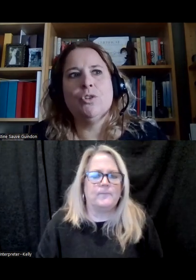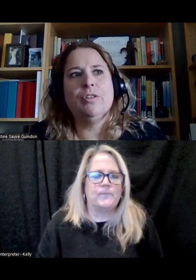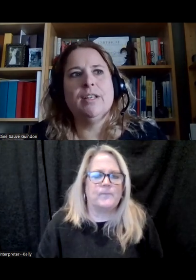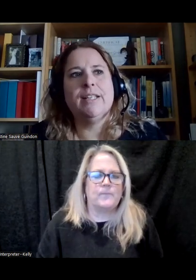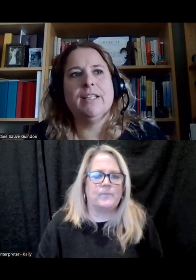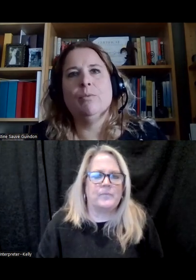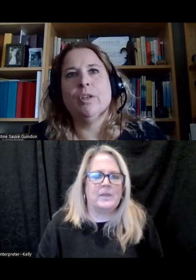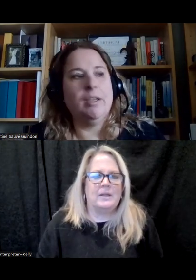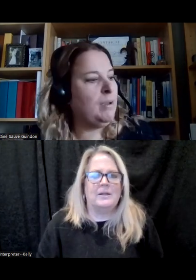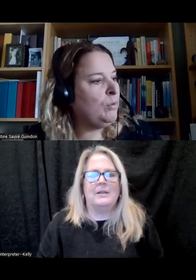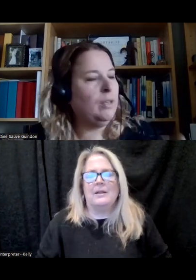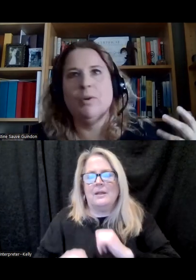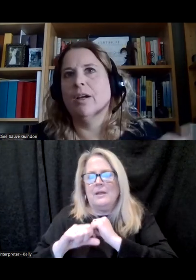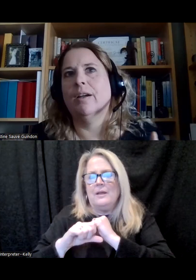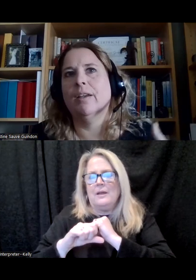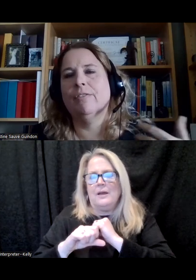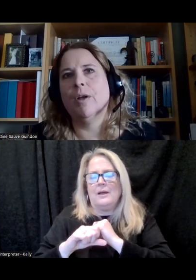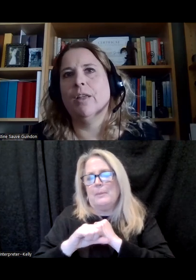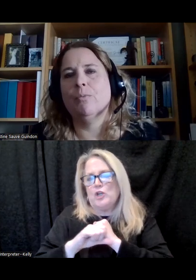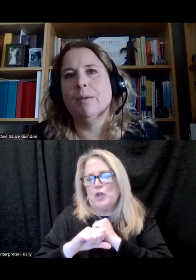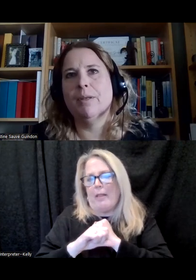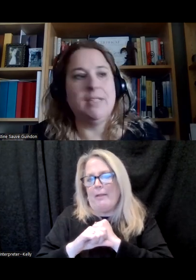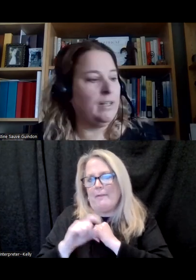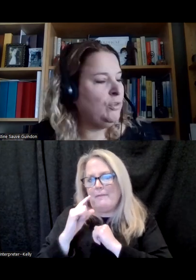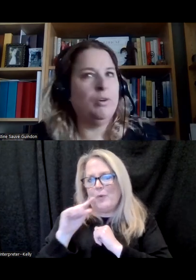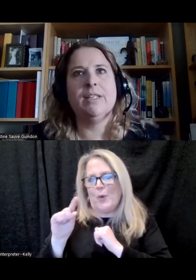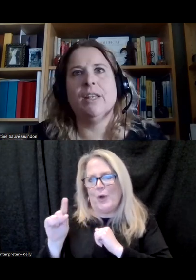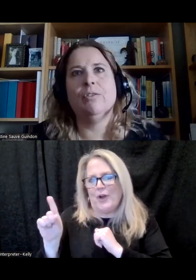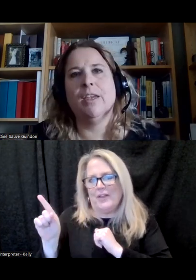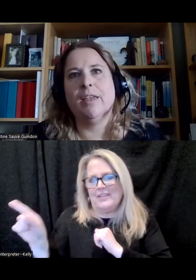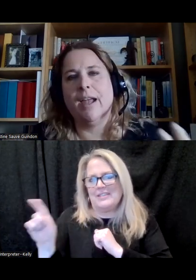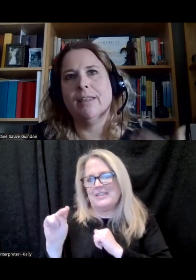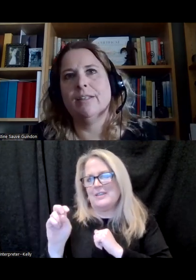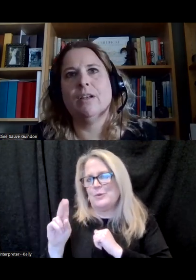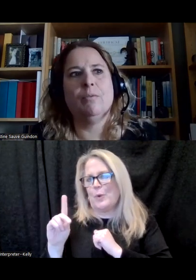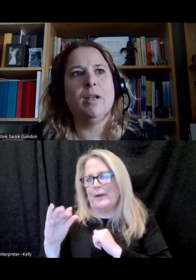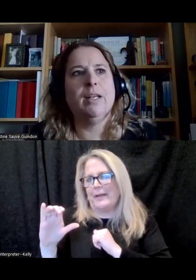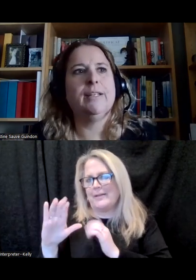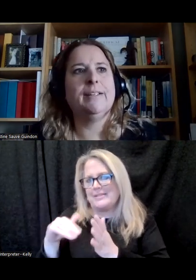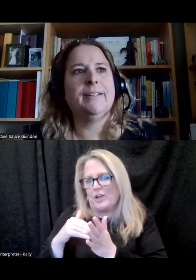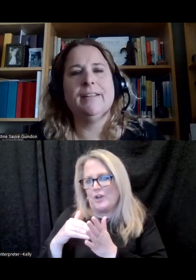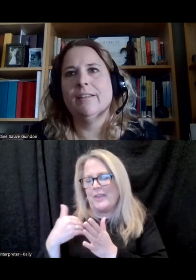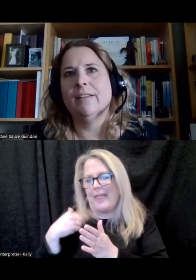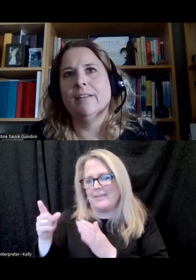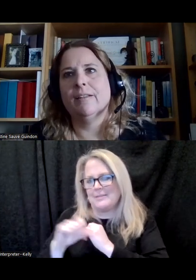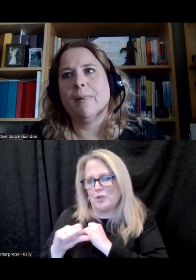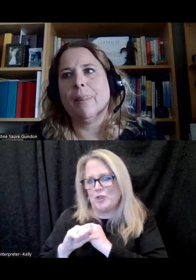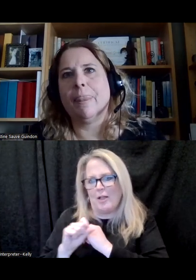little commercial, the tactile working memory, if you went on their website of the Nordic Center, they had this running.